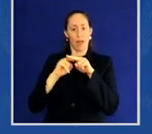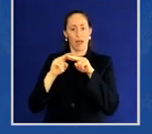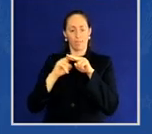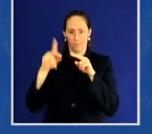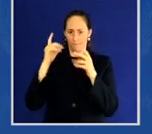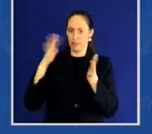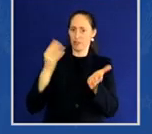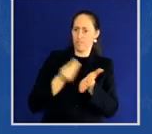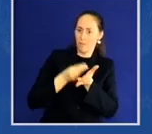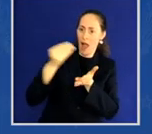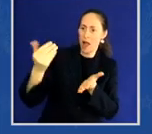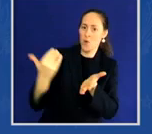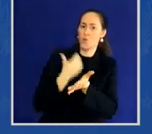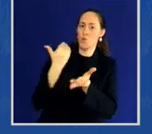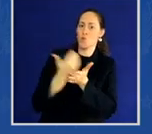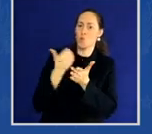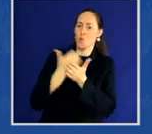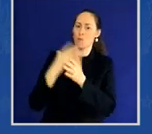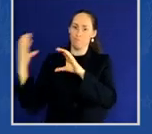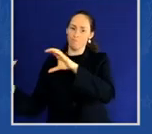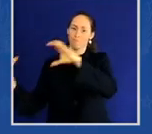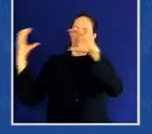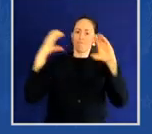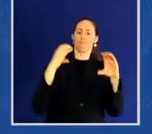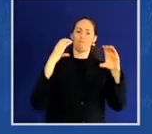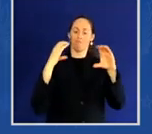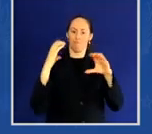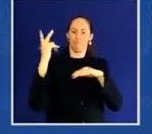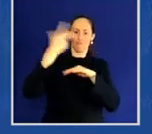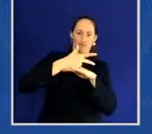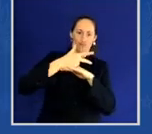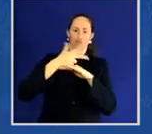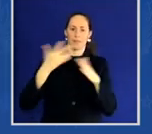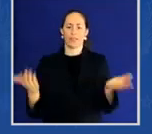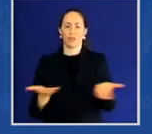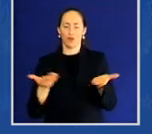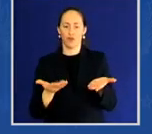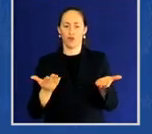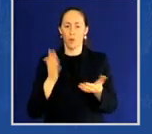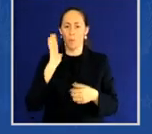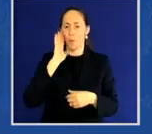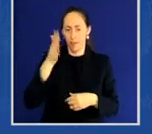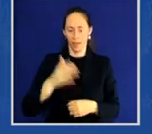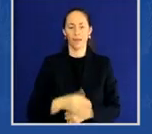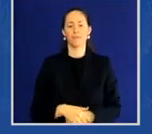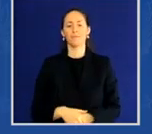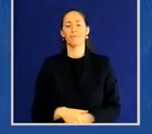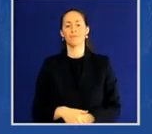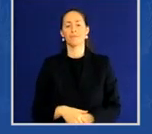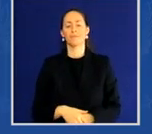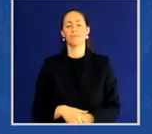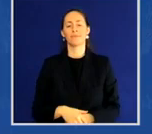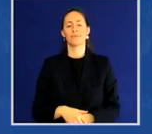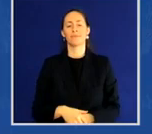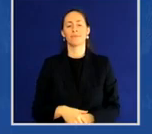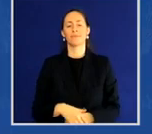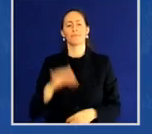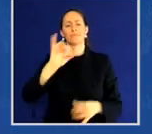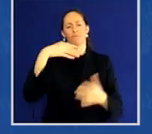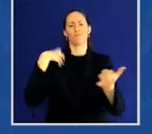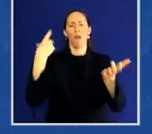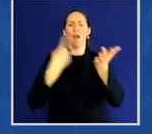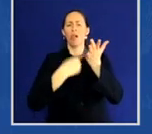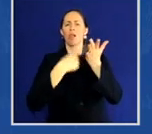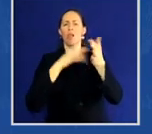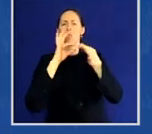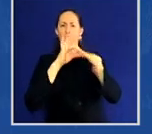and long-distance routes. And we will soon debut the new high-speed Acela train sets, setting the stage for the next generation